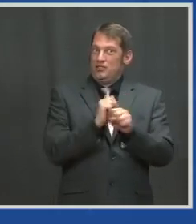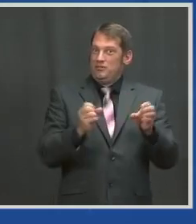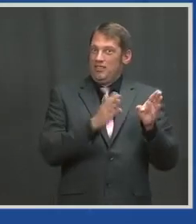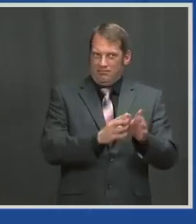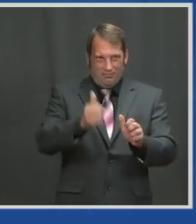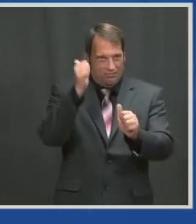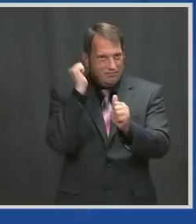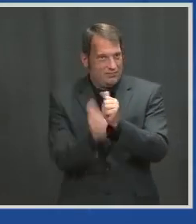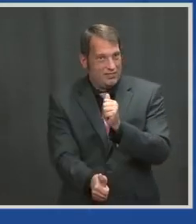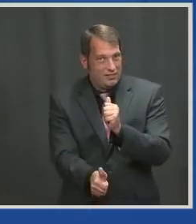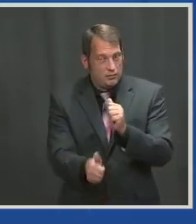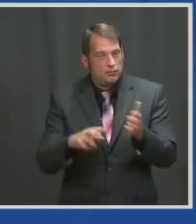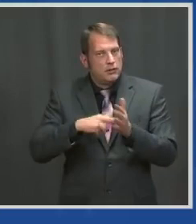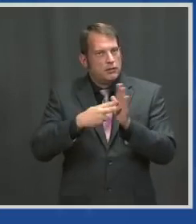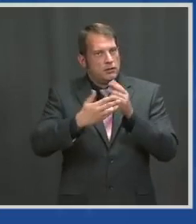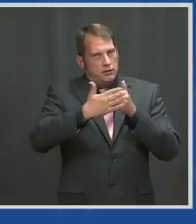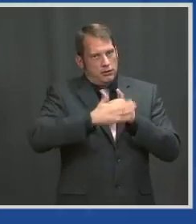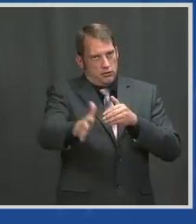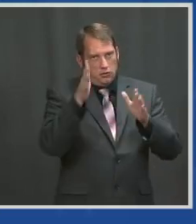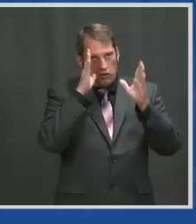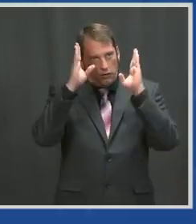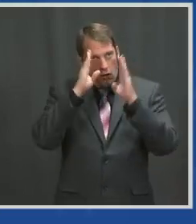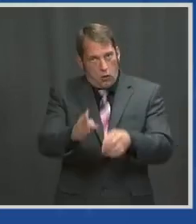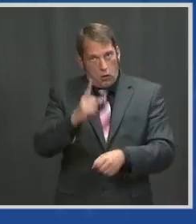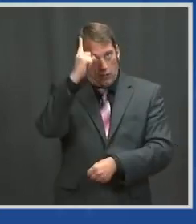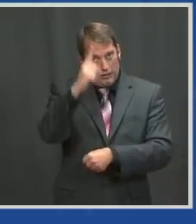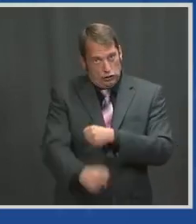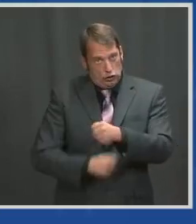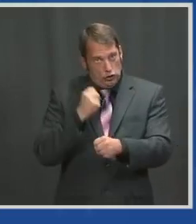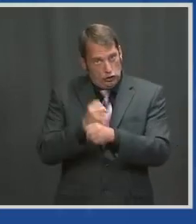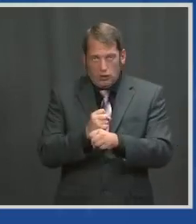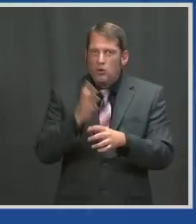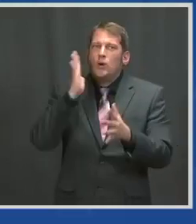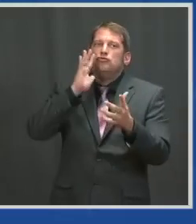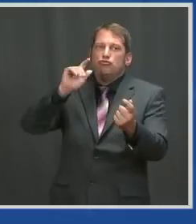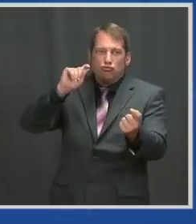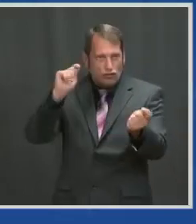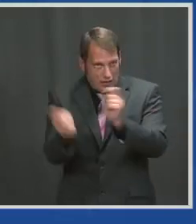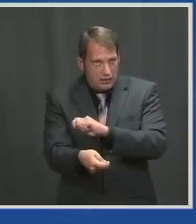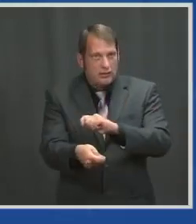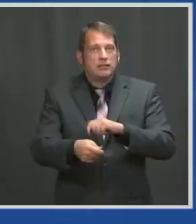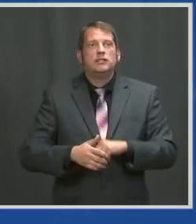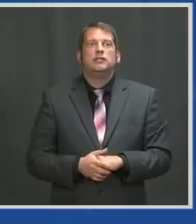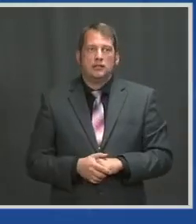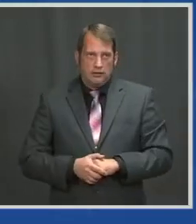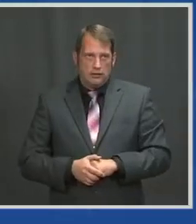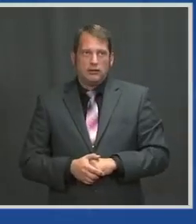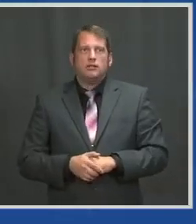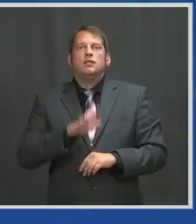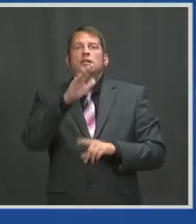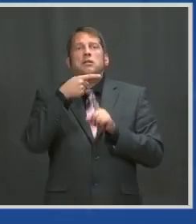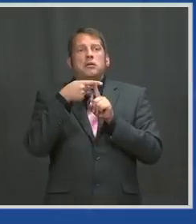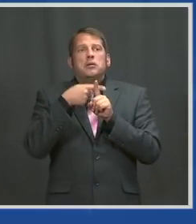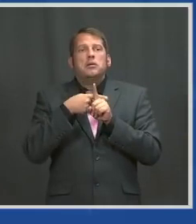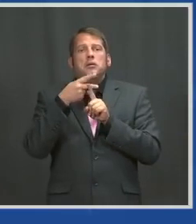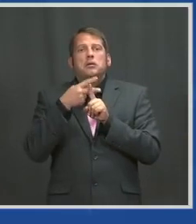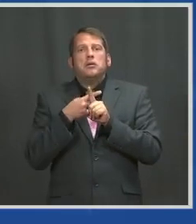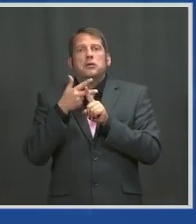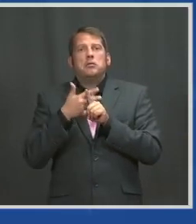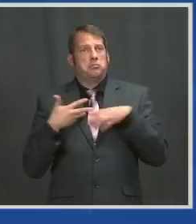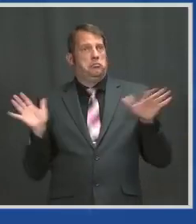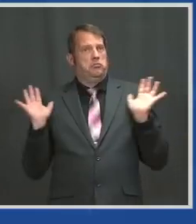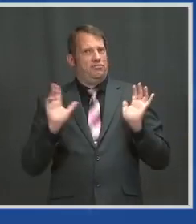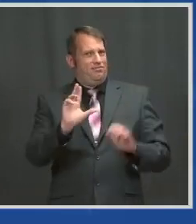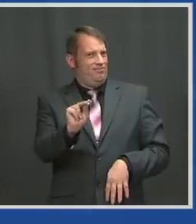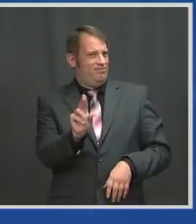out over a year, and it's working. But we can't let up. This jobs report makes that clear. We've got too